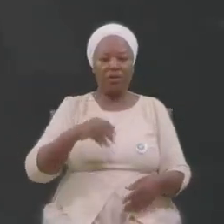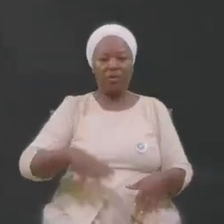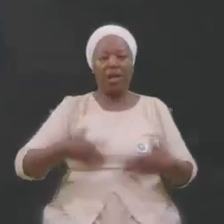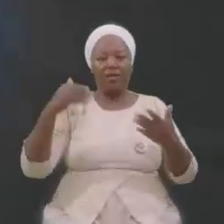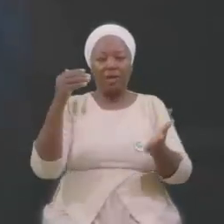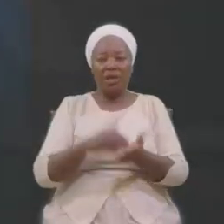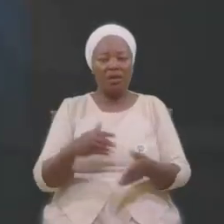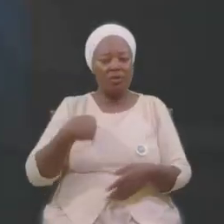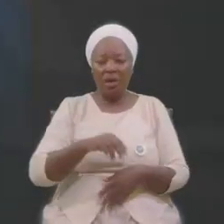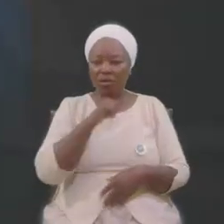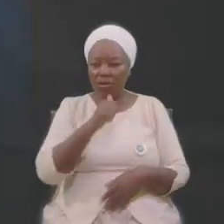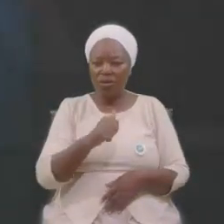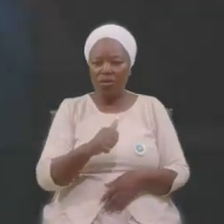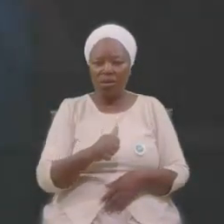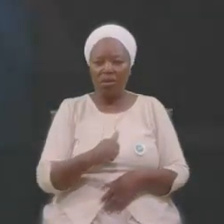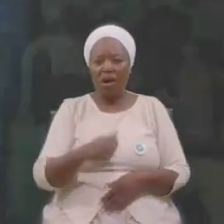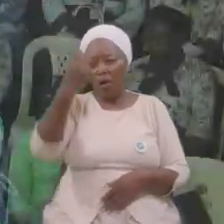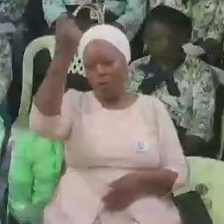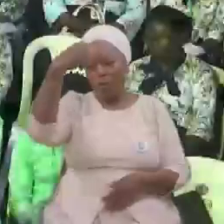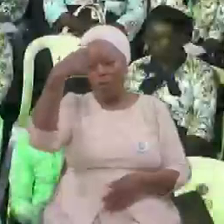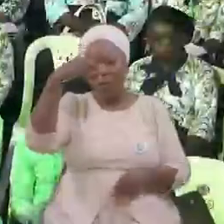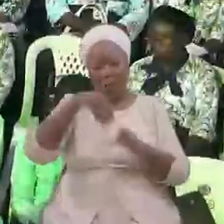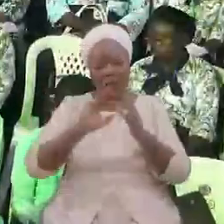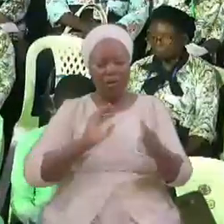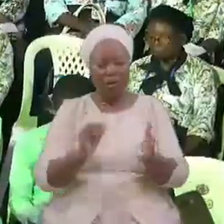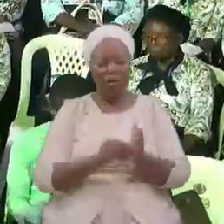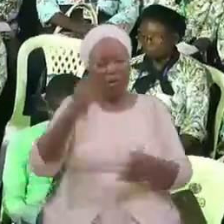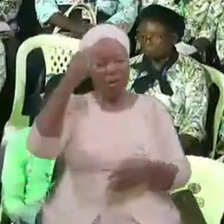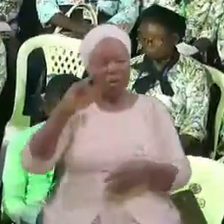more wise in our conceit. And in